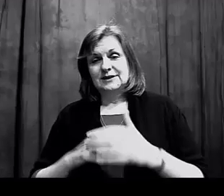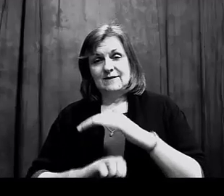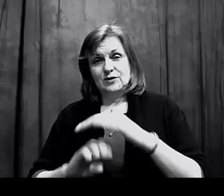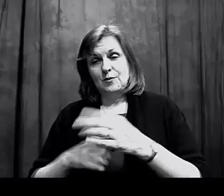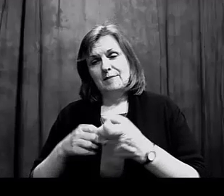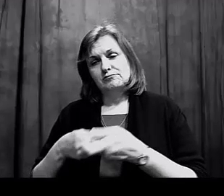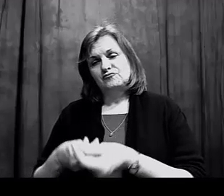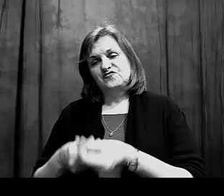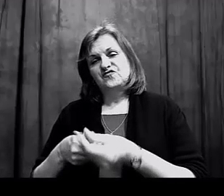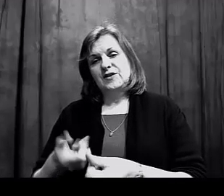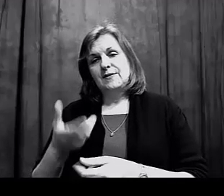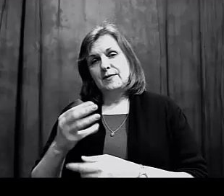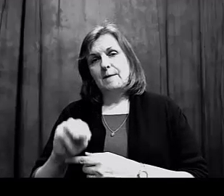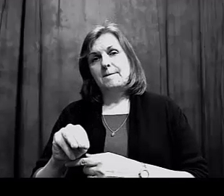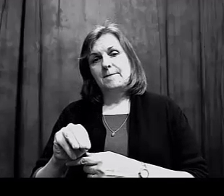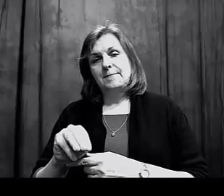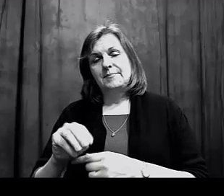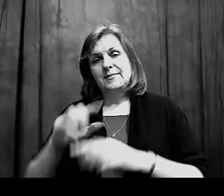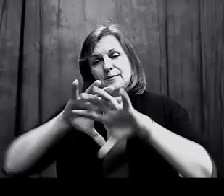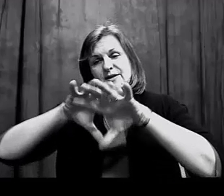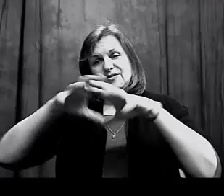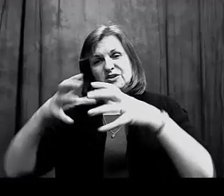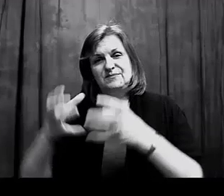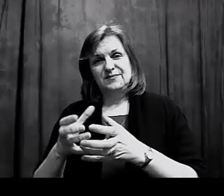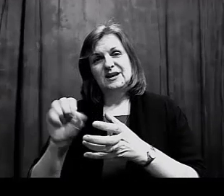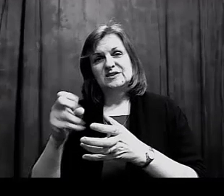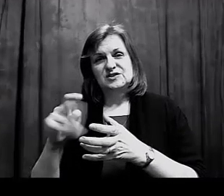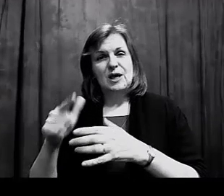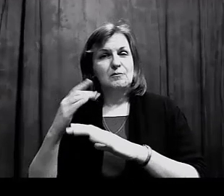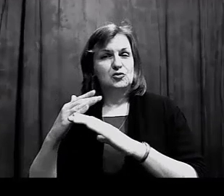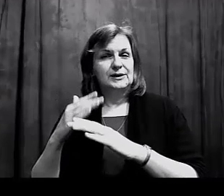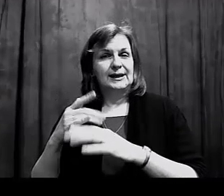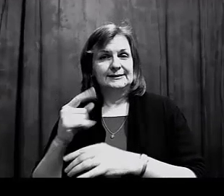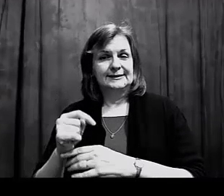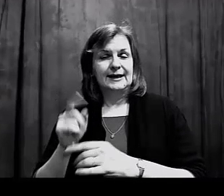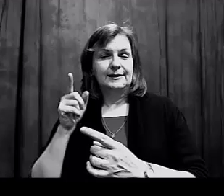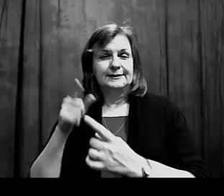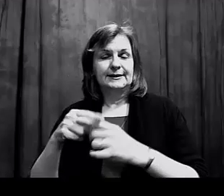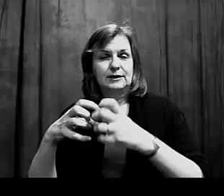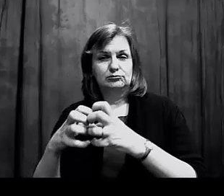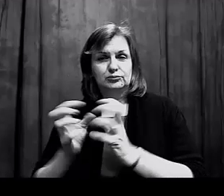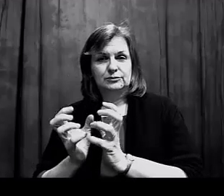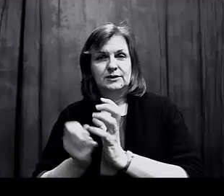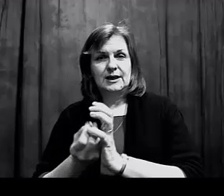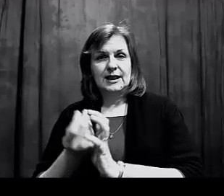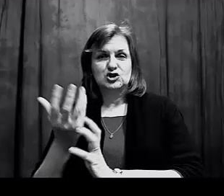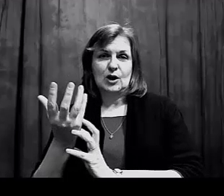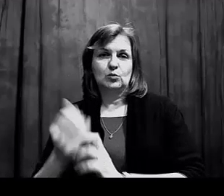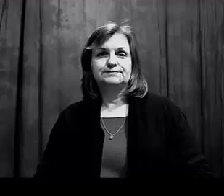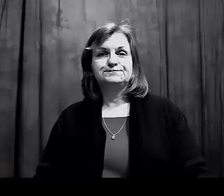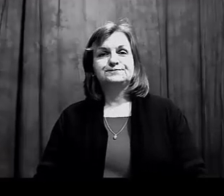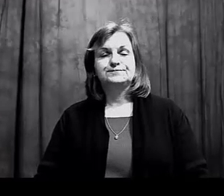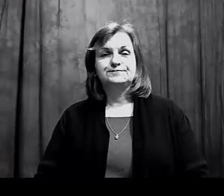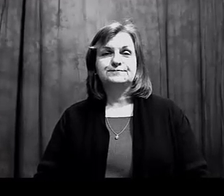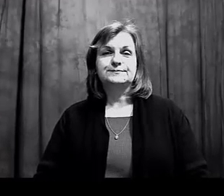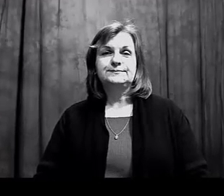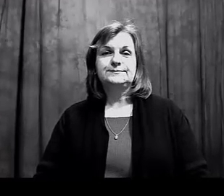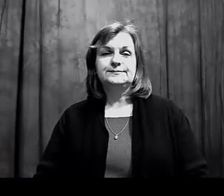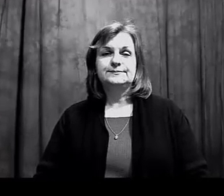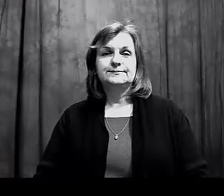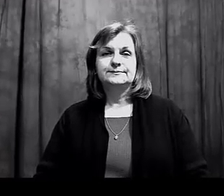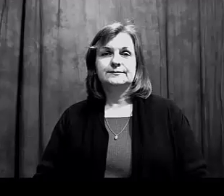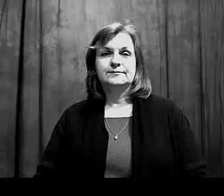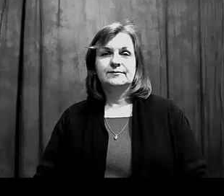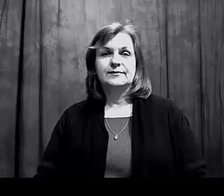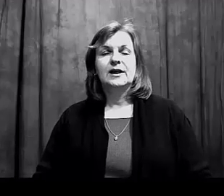or feed our developing offspring while it's protected inside this shell until it's actually able to